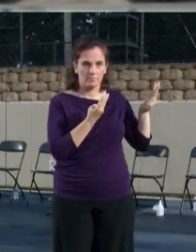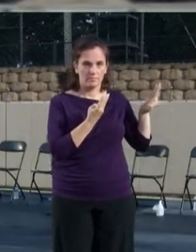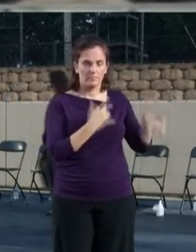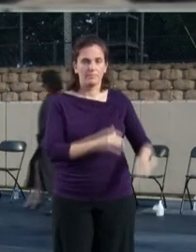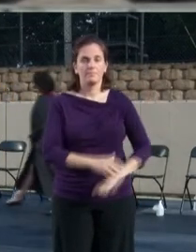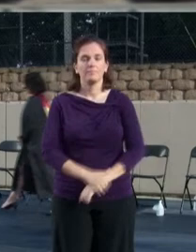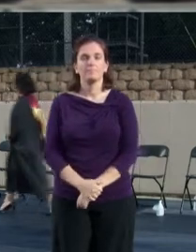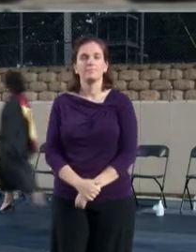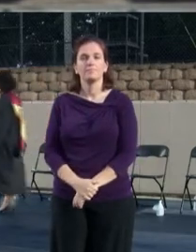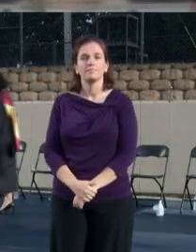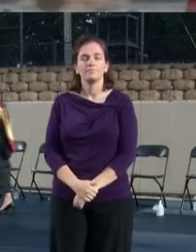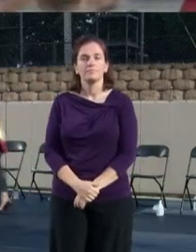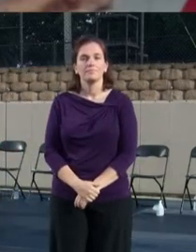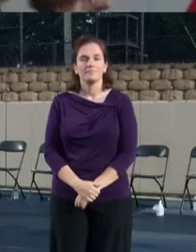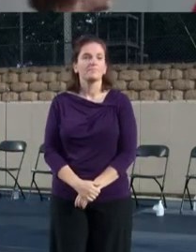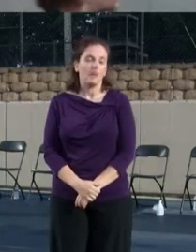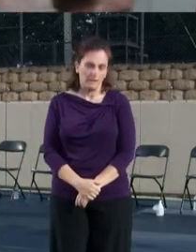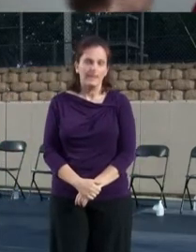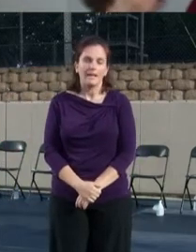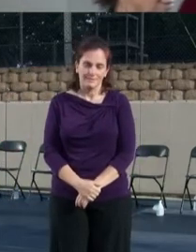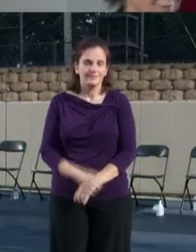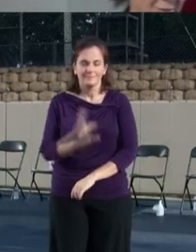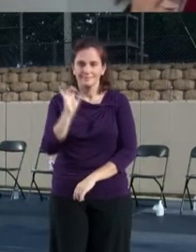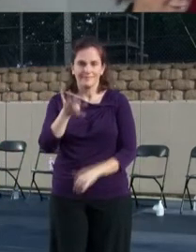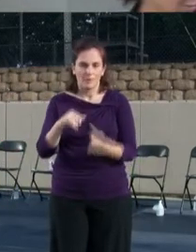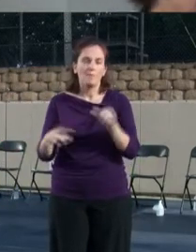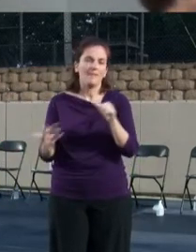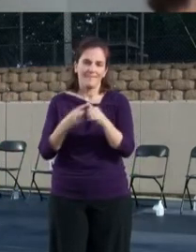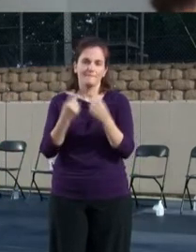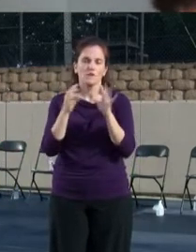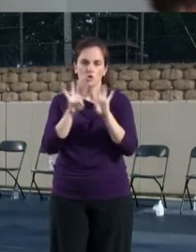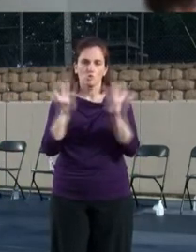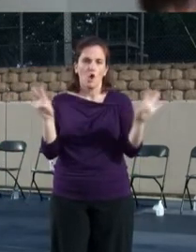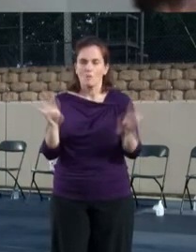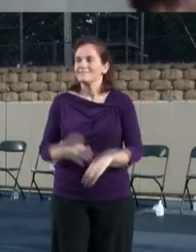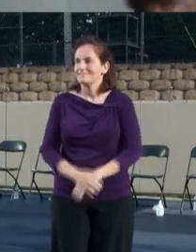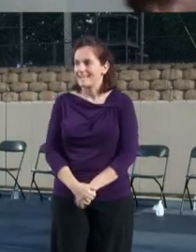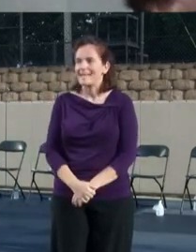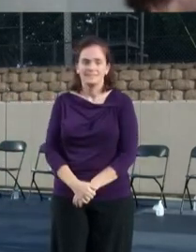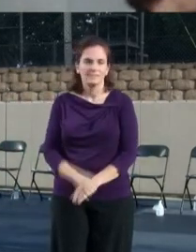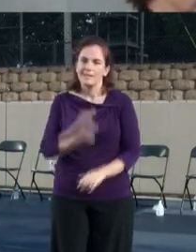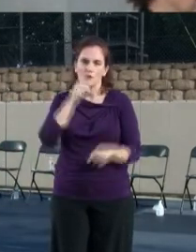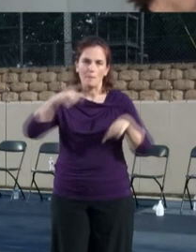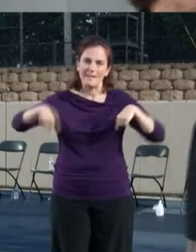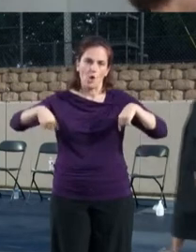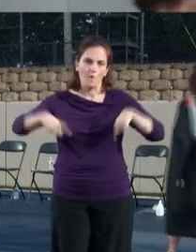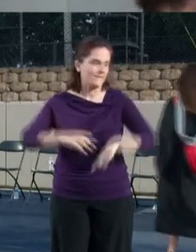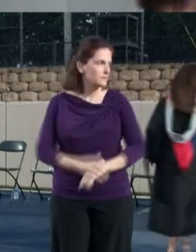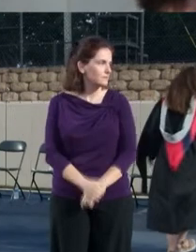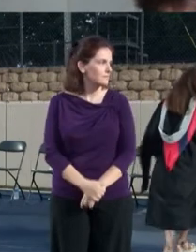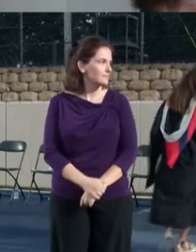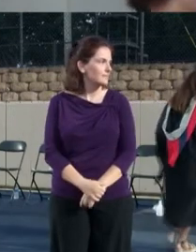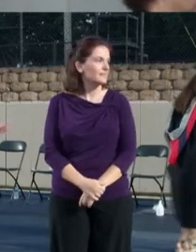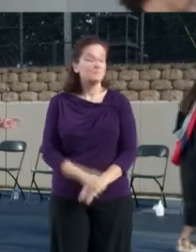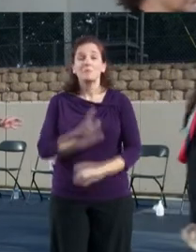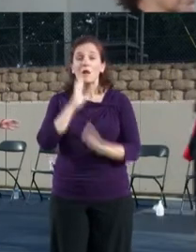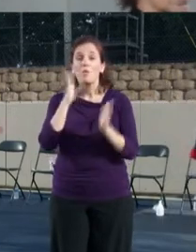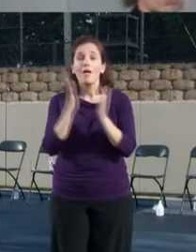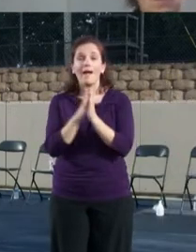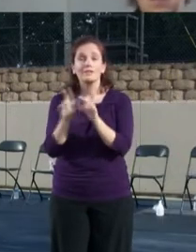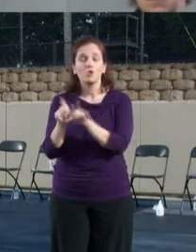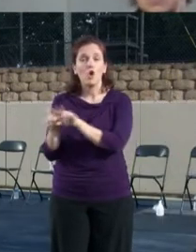All right. That would be the first. Yep, you guys. There you go. Don't be too nervous. I'll ask also